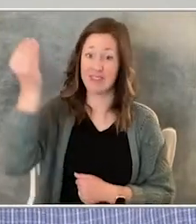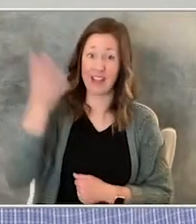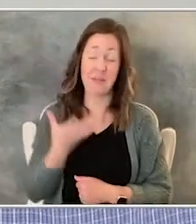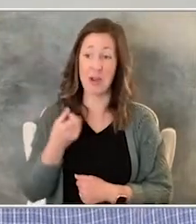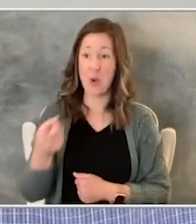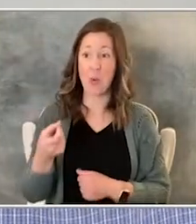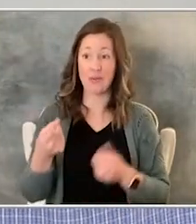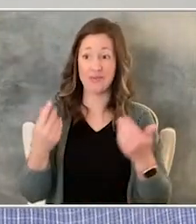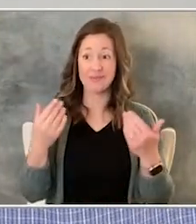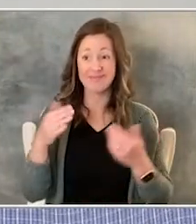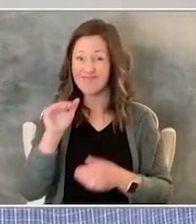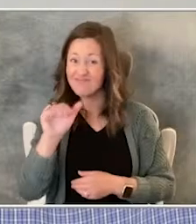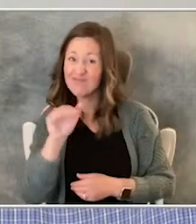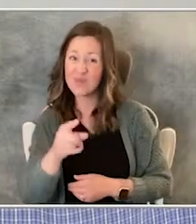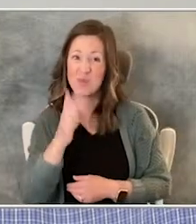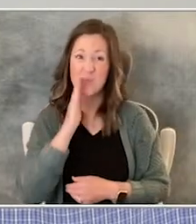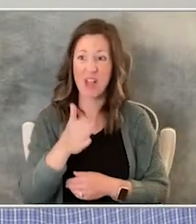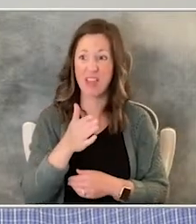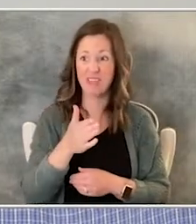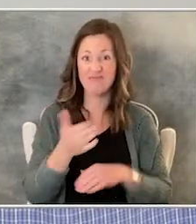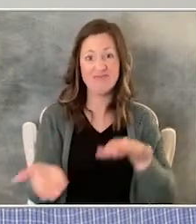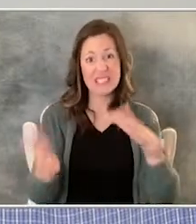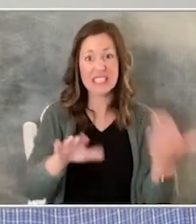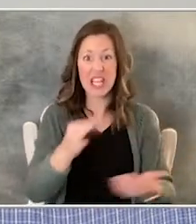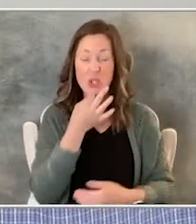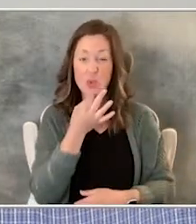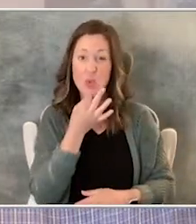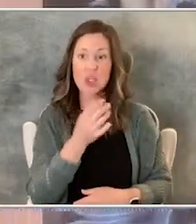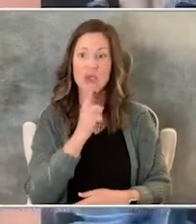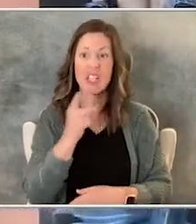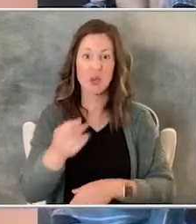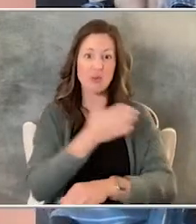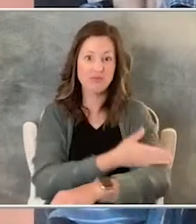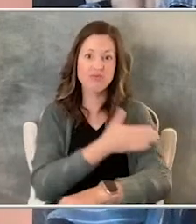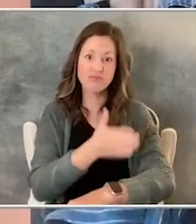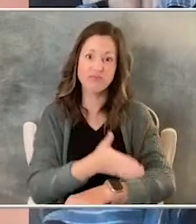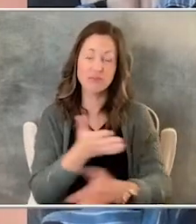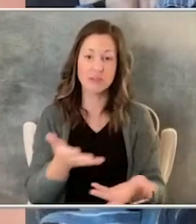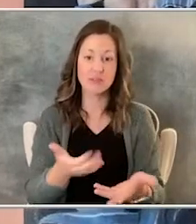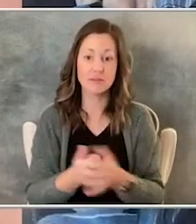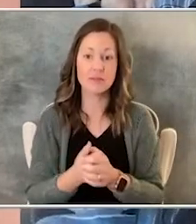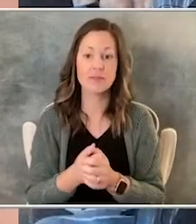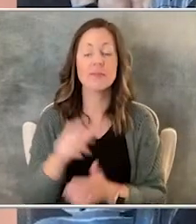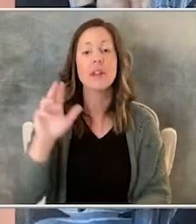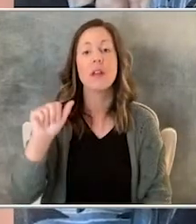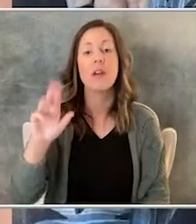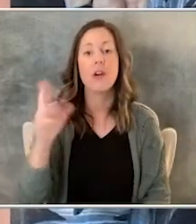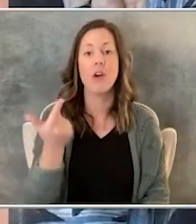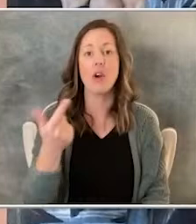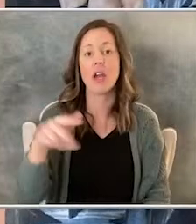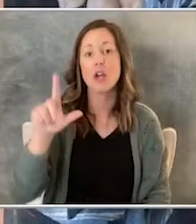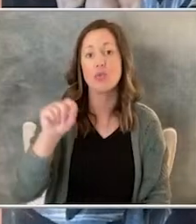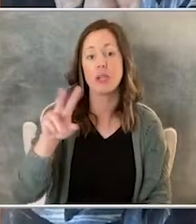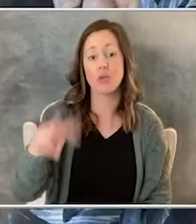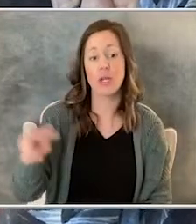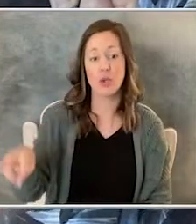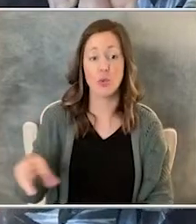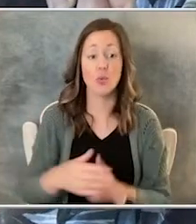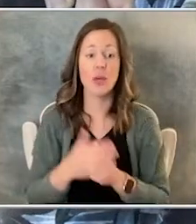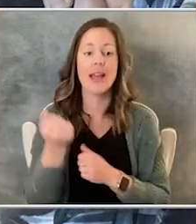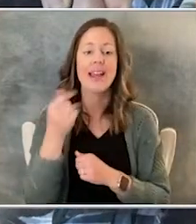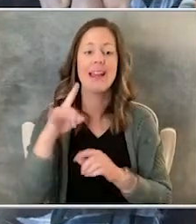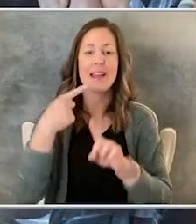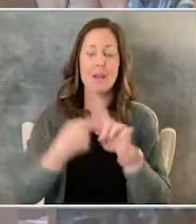who happens to specialize in treating CTOs. He reviewed your case and he thinks he can help. So I was,